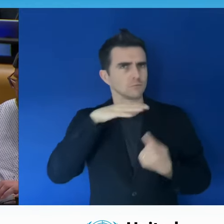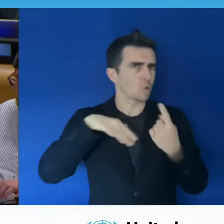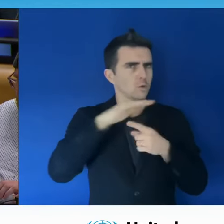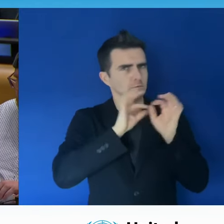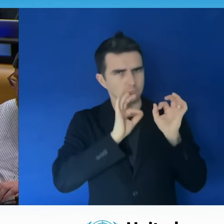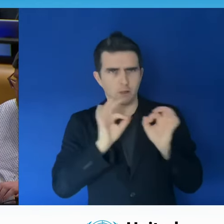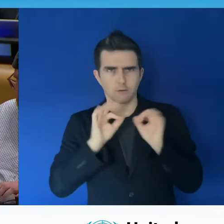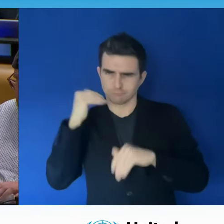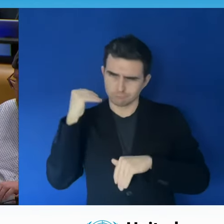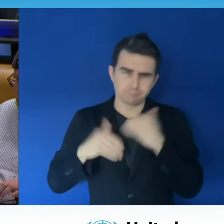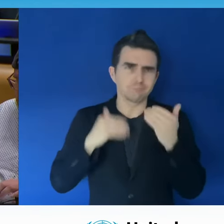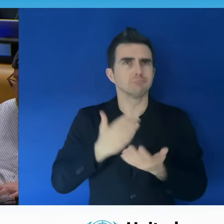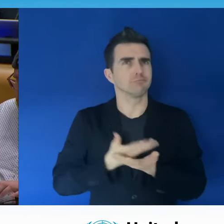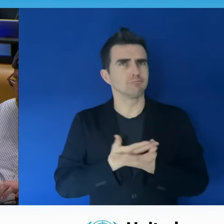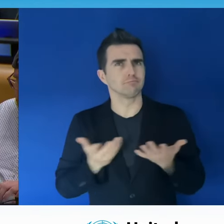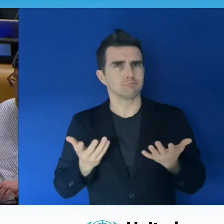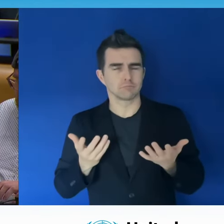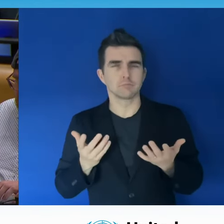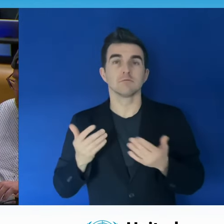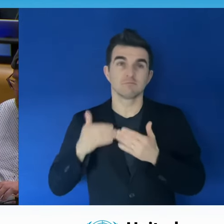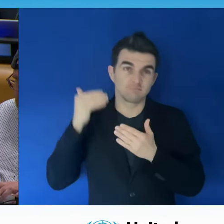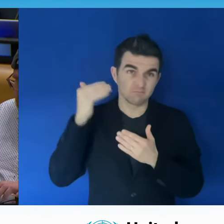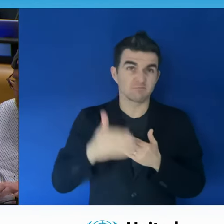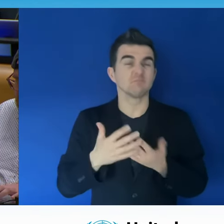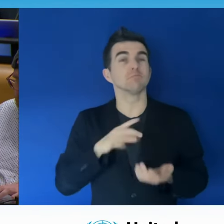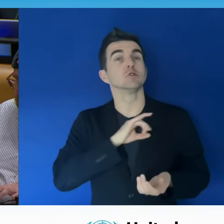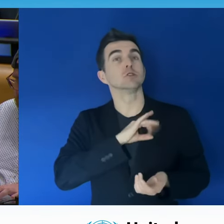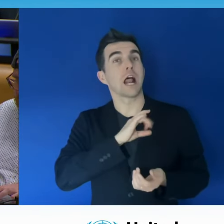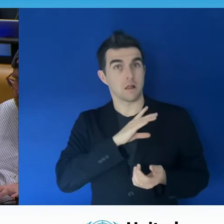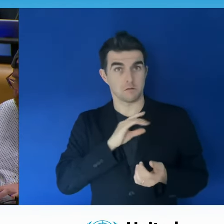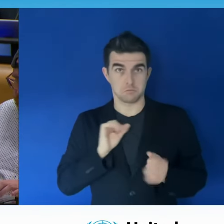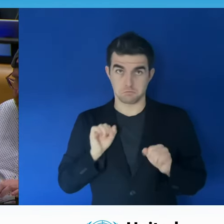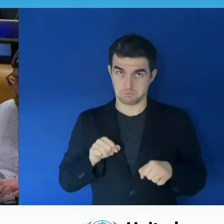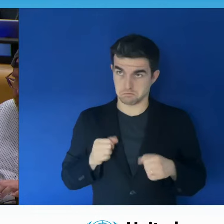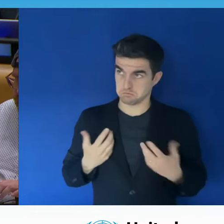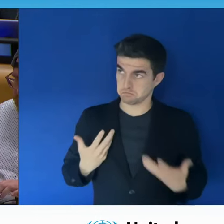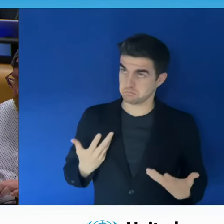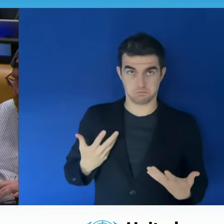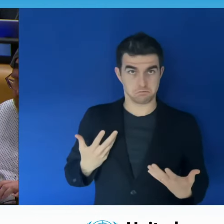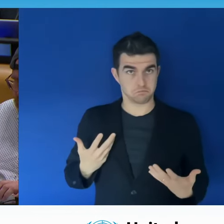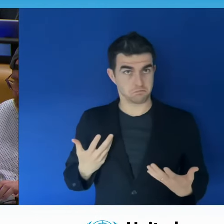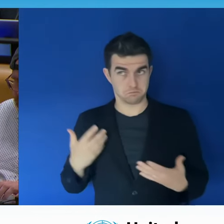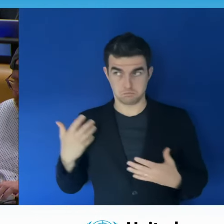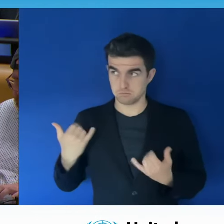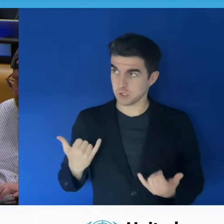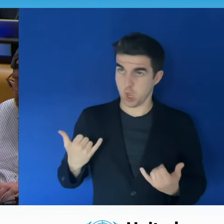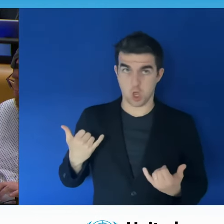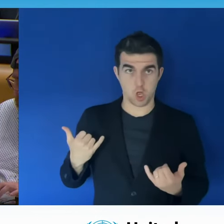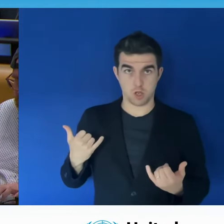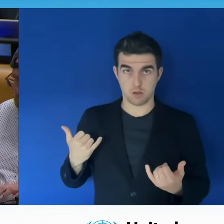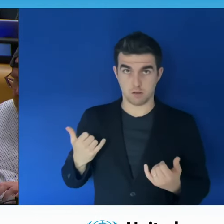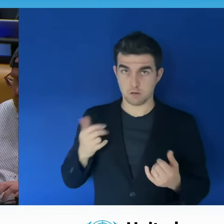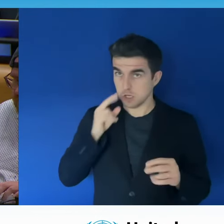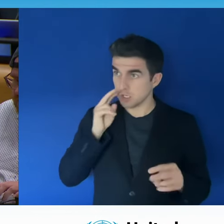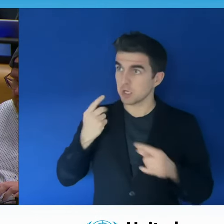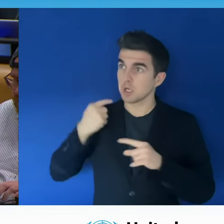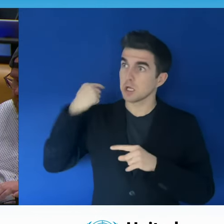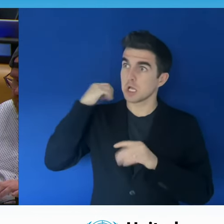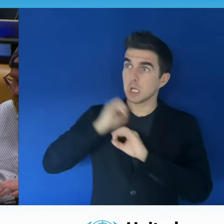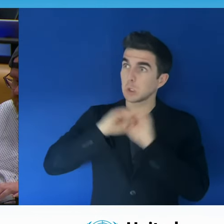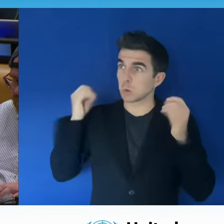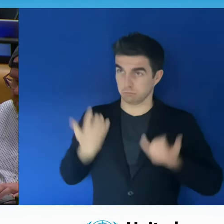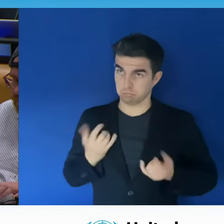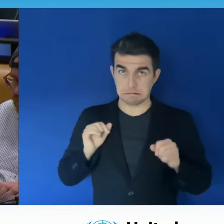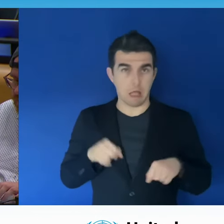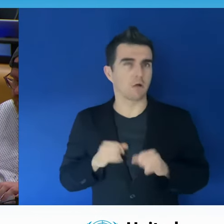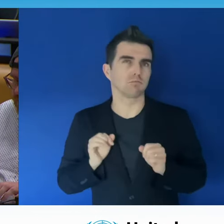not be possible if it wasn't for the active participation of young people this period. An example of this is the important progress that we've seen in gender equality